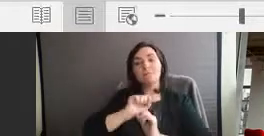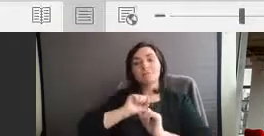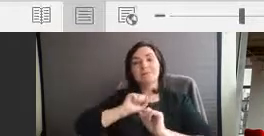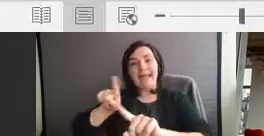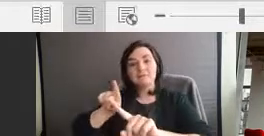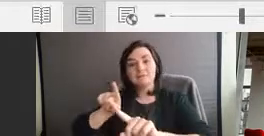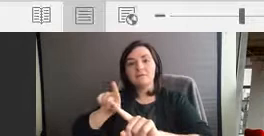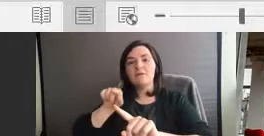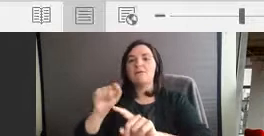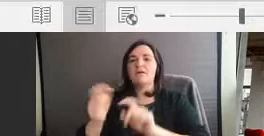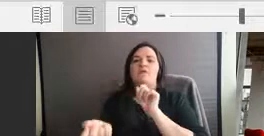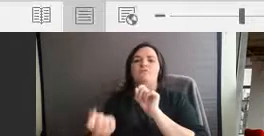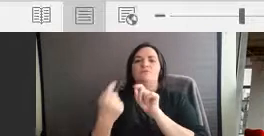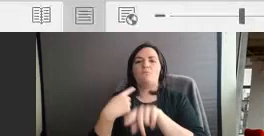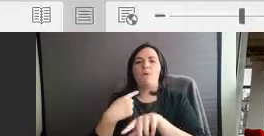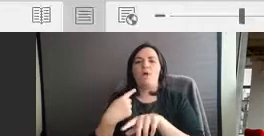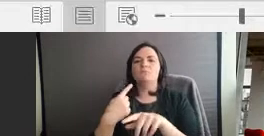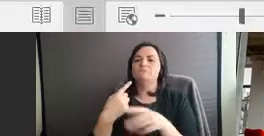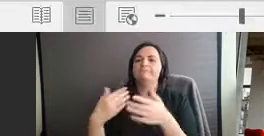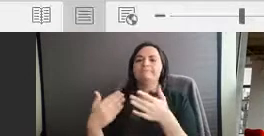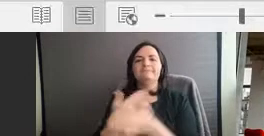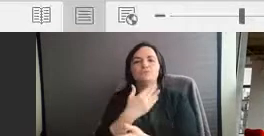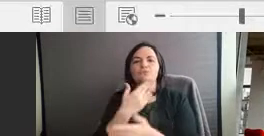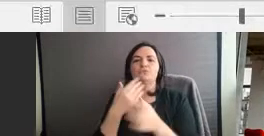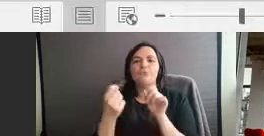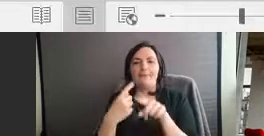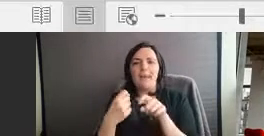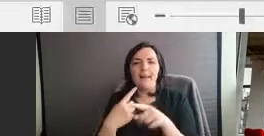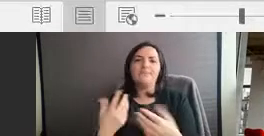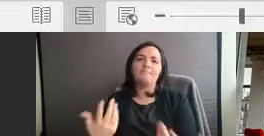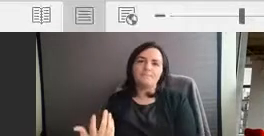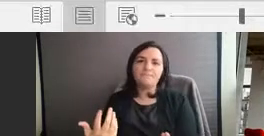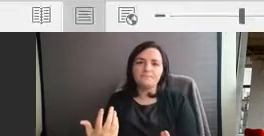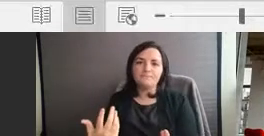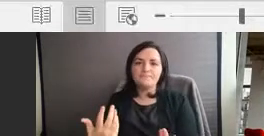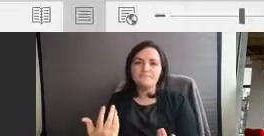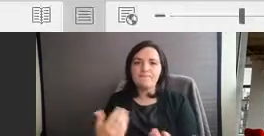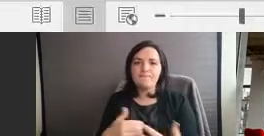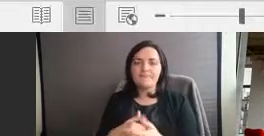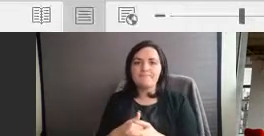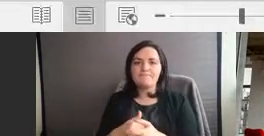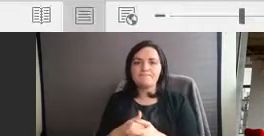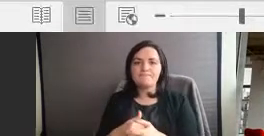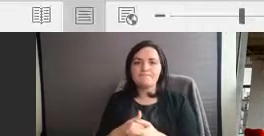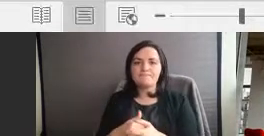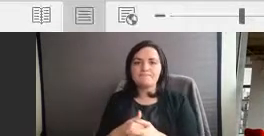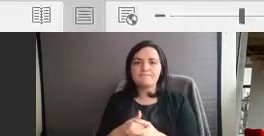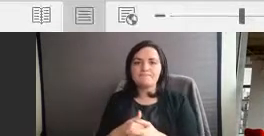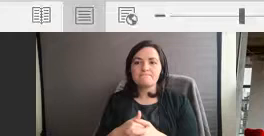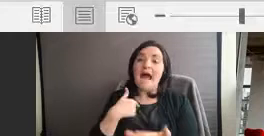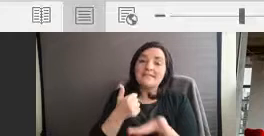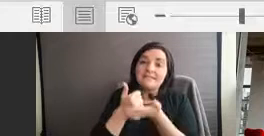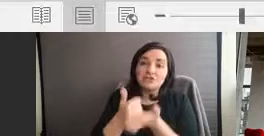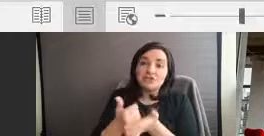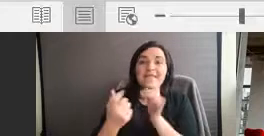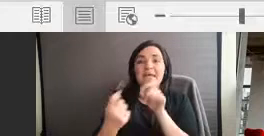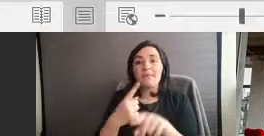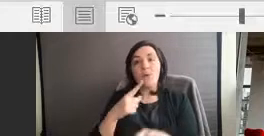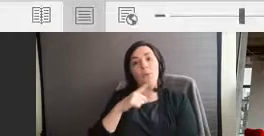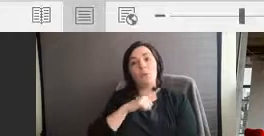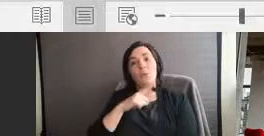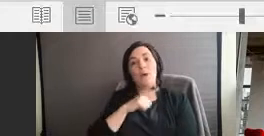you through an email exchange. And obviously I've suggested that's a really good way of doing it, because then your